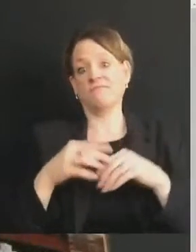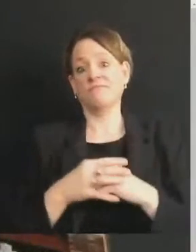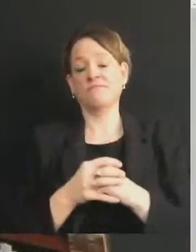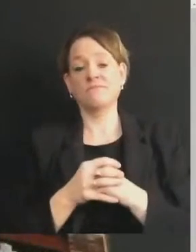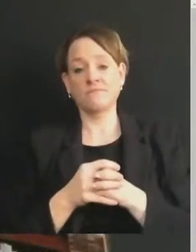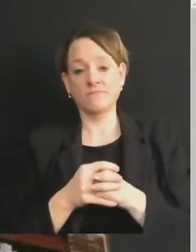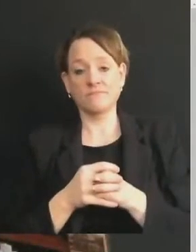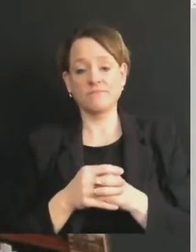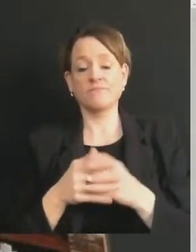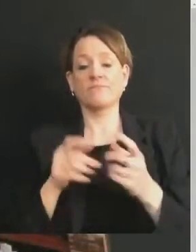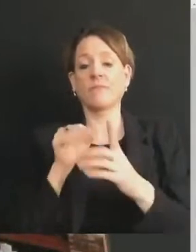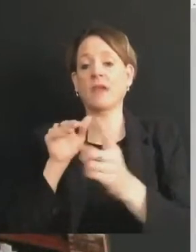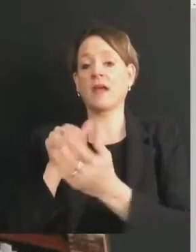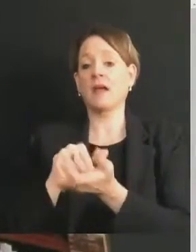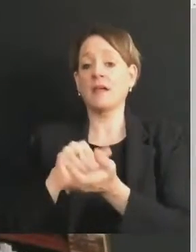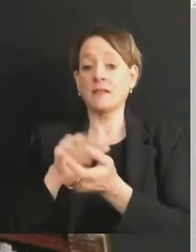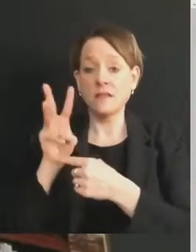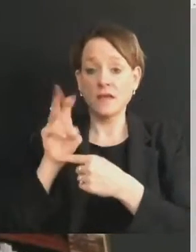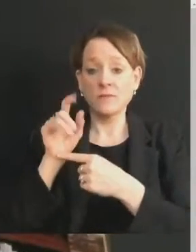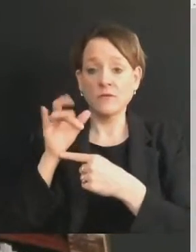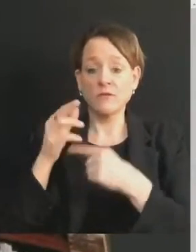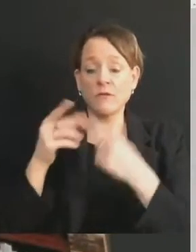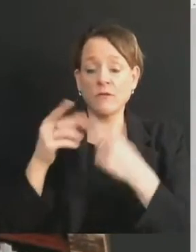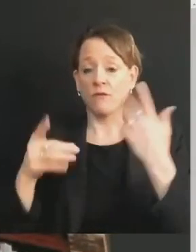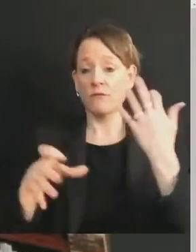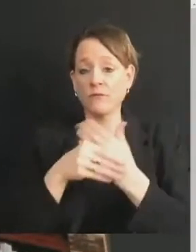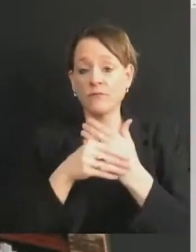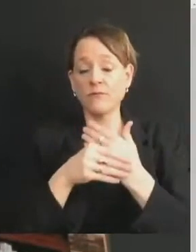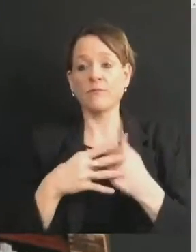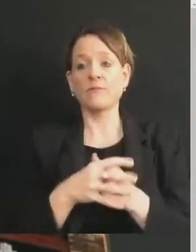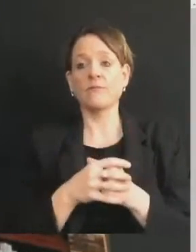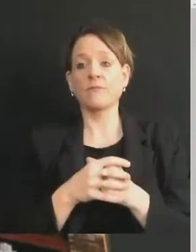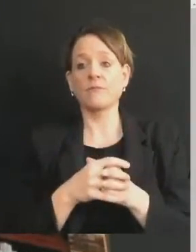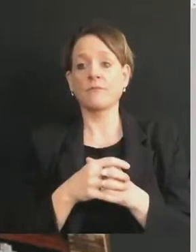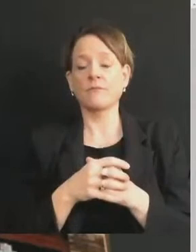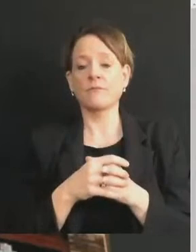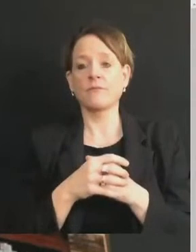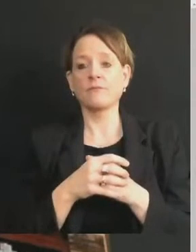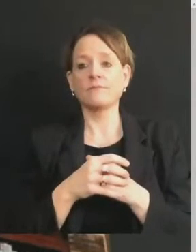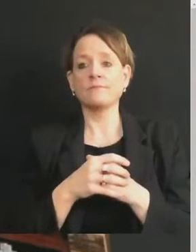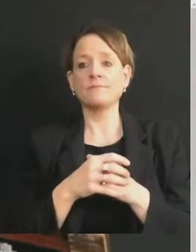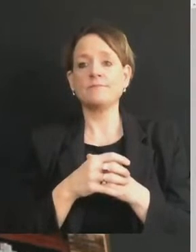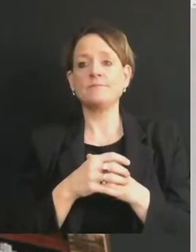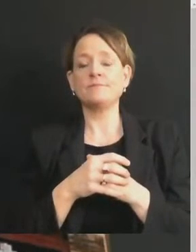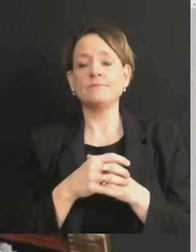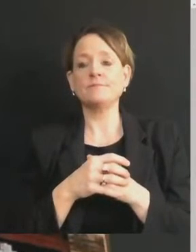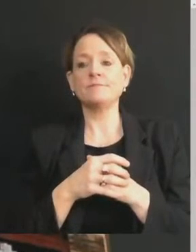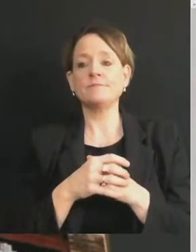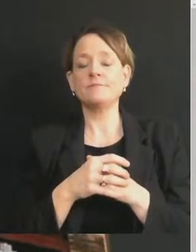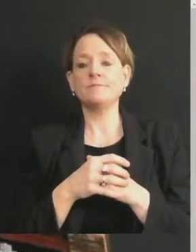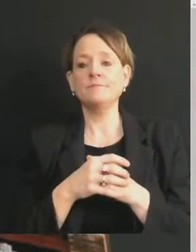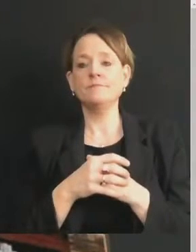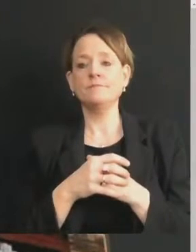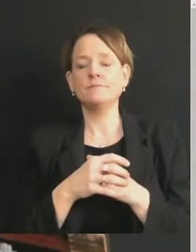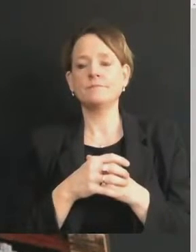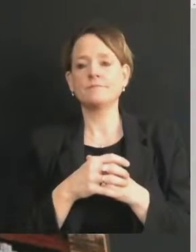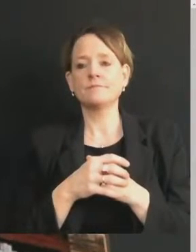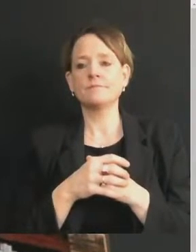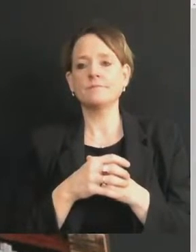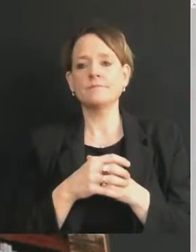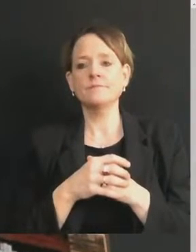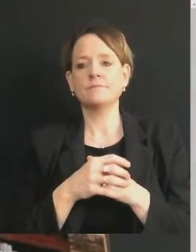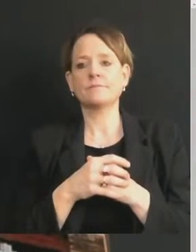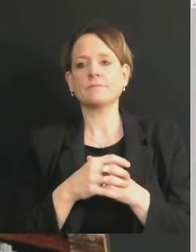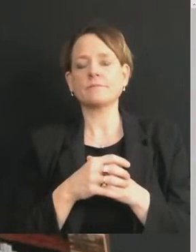you. Those are all great points. One additional concept I think it's a good opportunity to